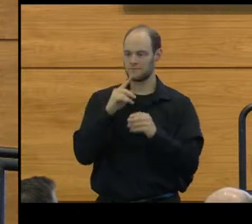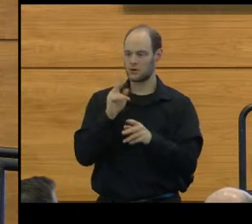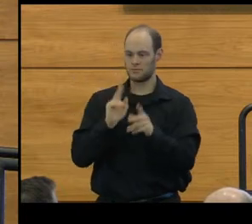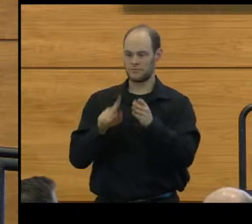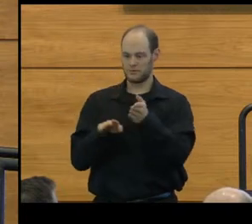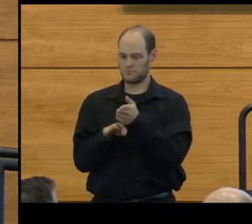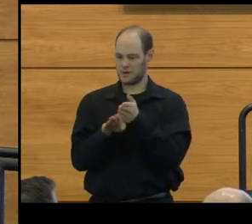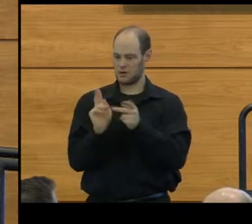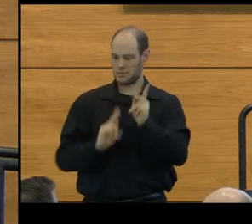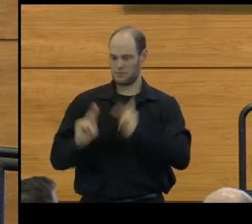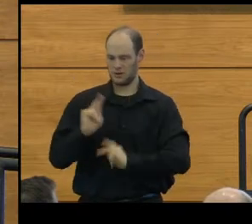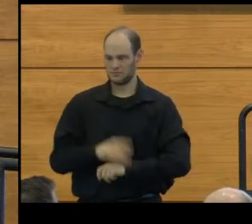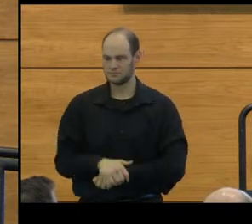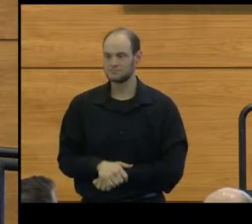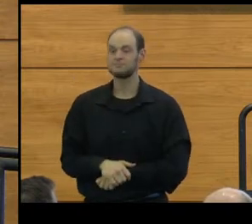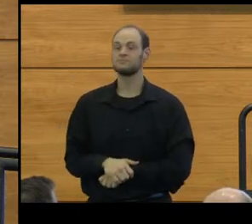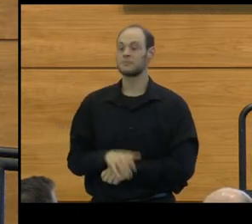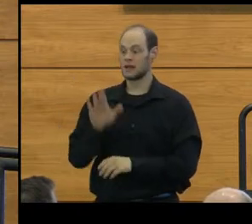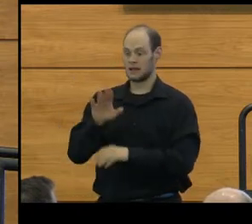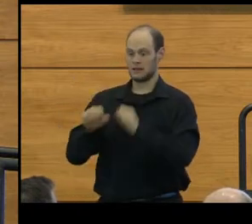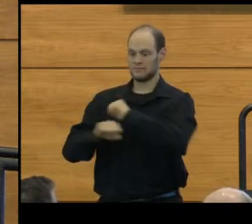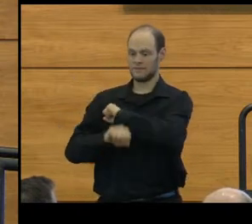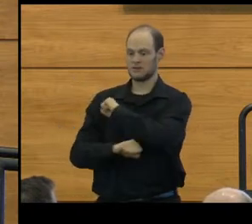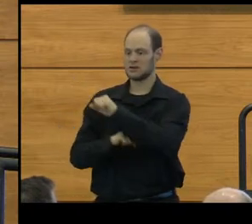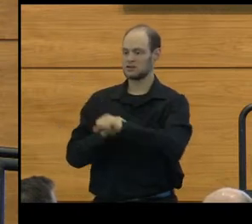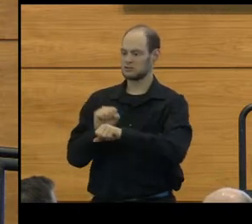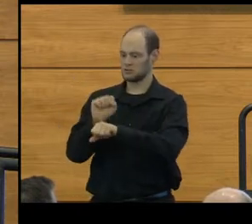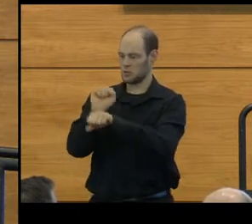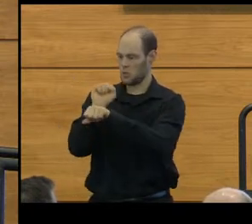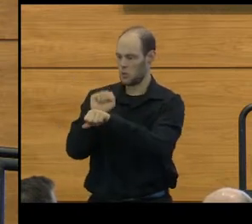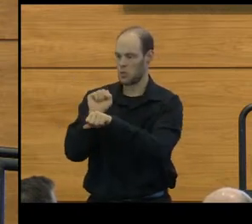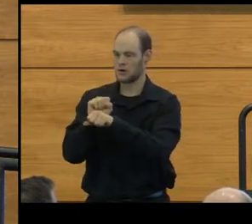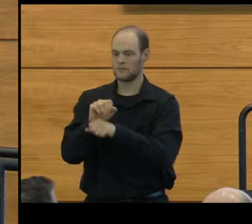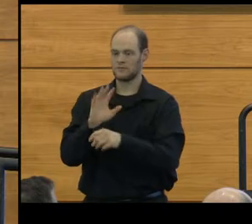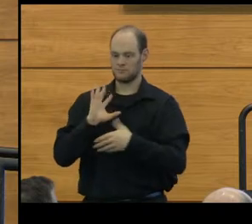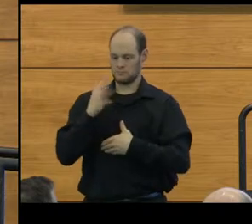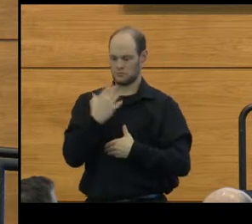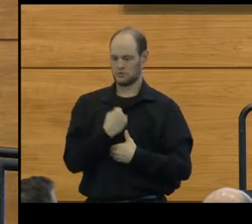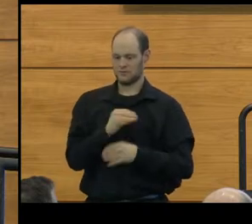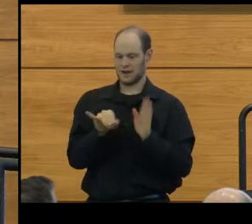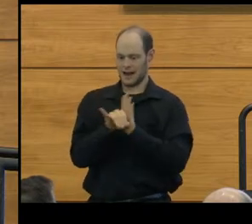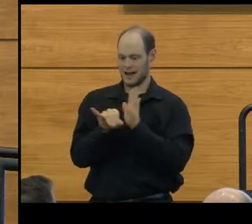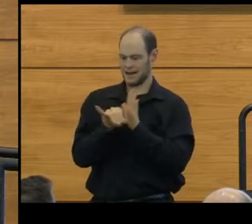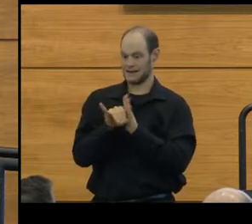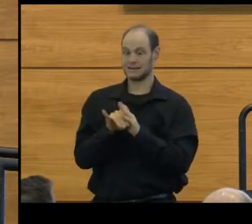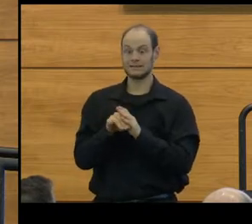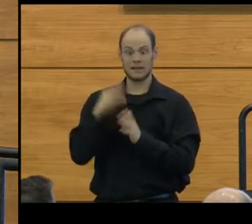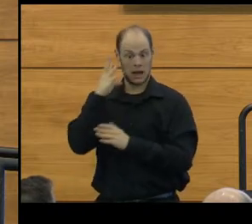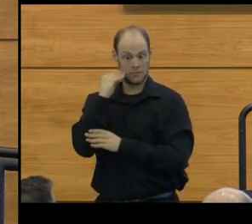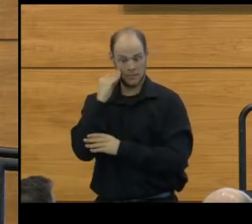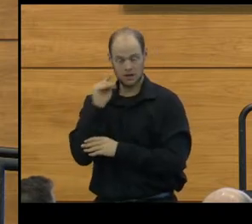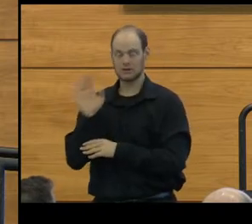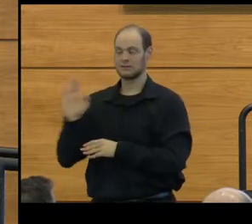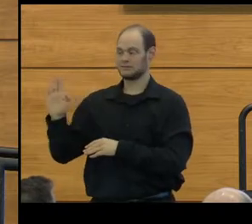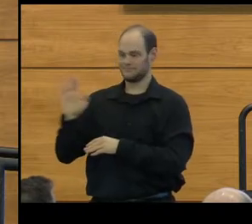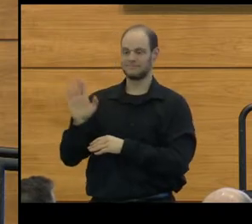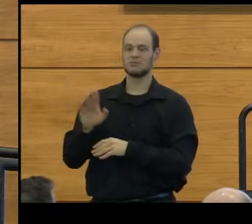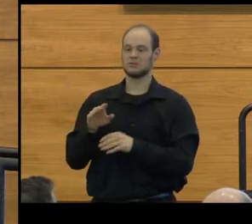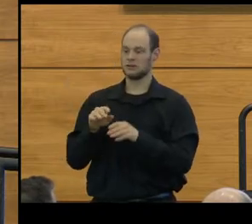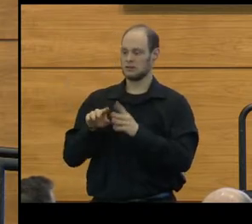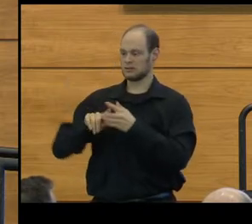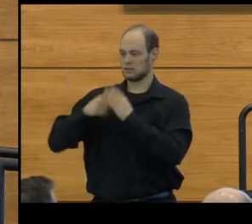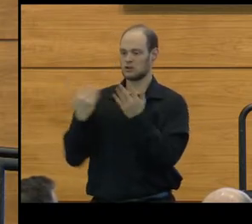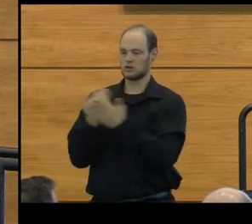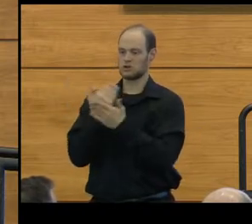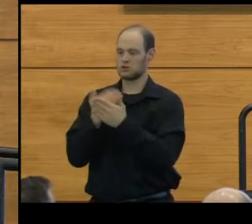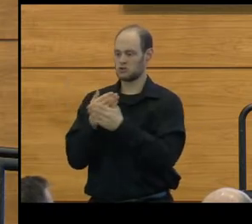marginalized populations. His foundational research on transgender identities and experiences has launched a